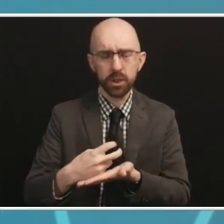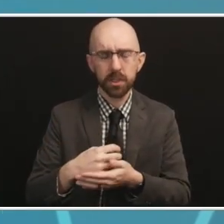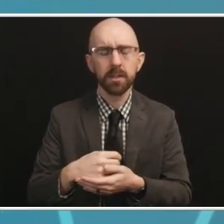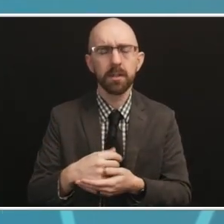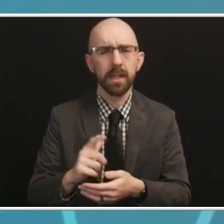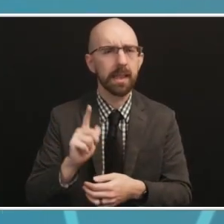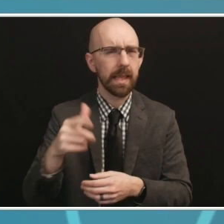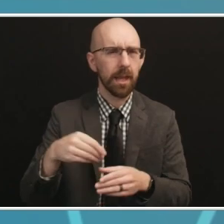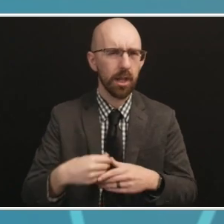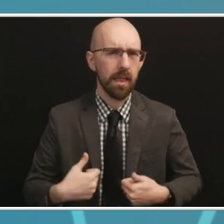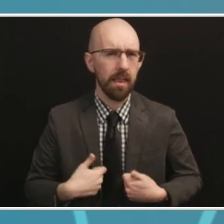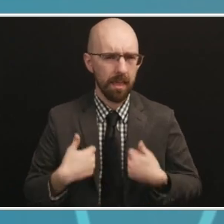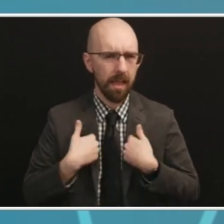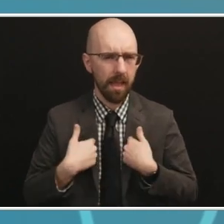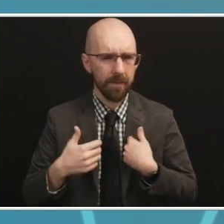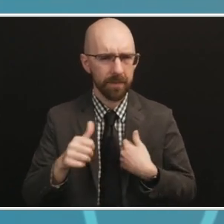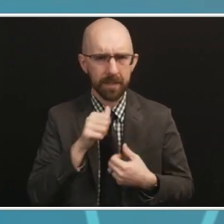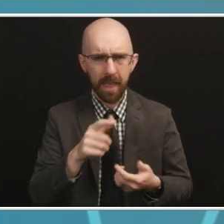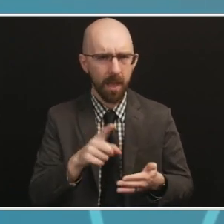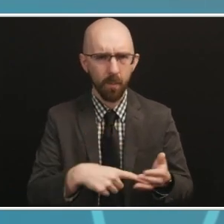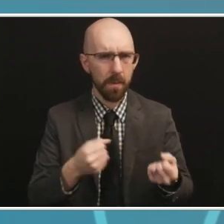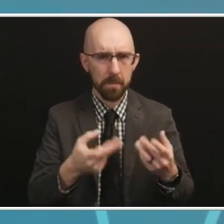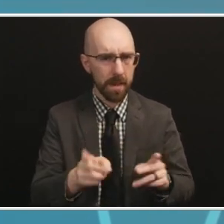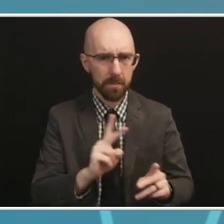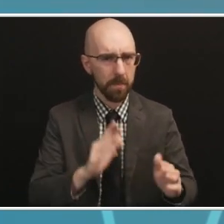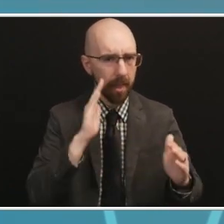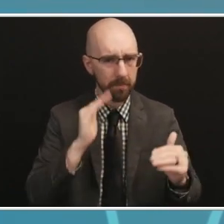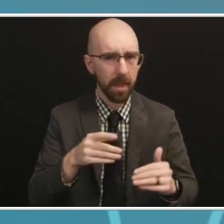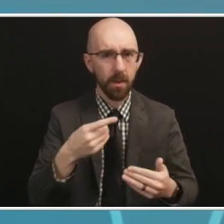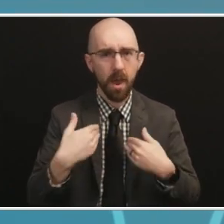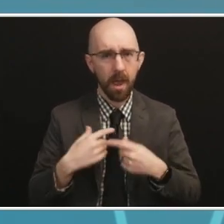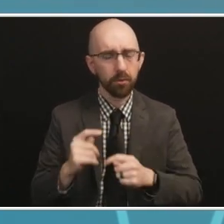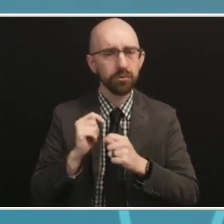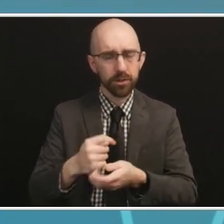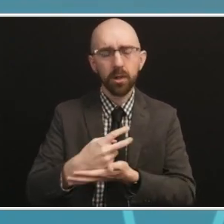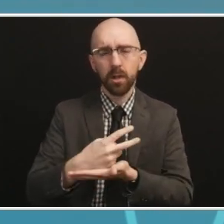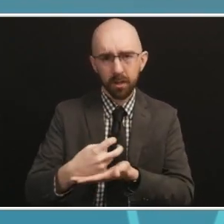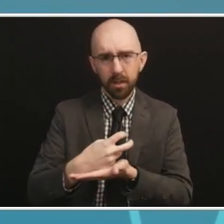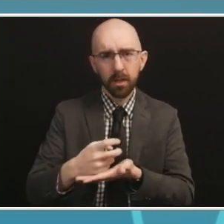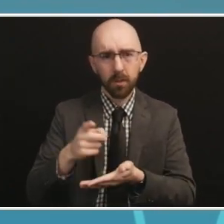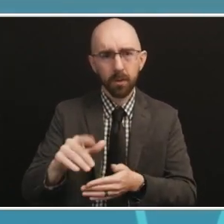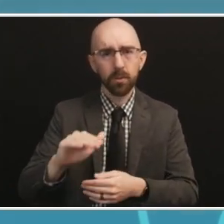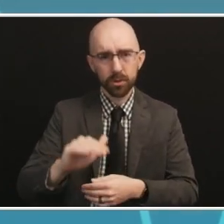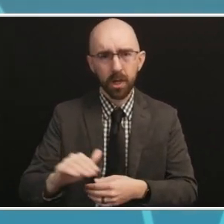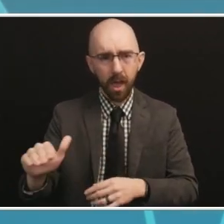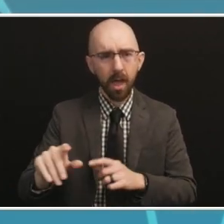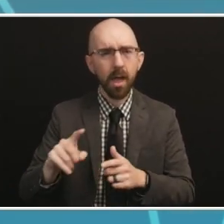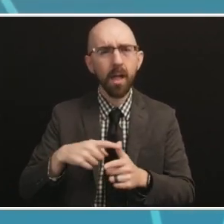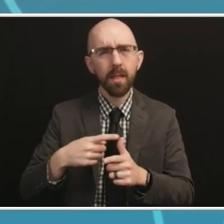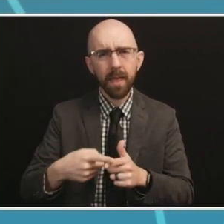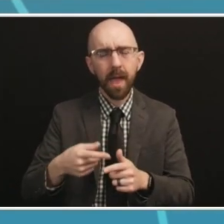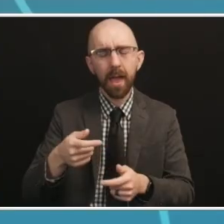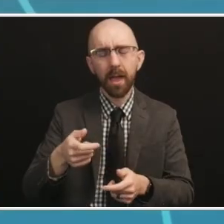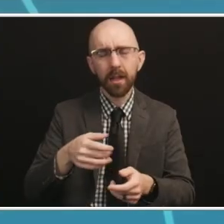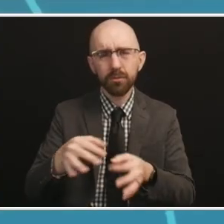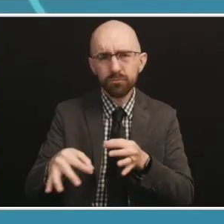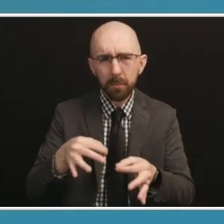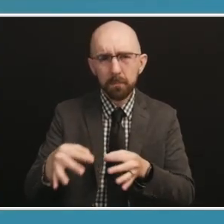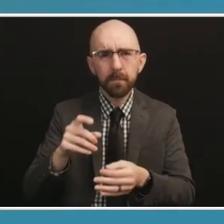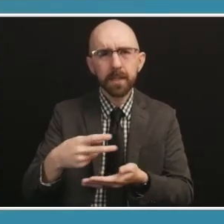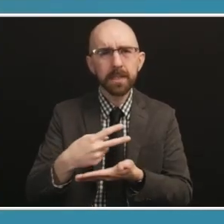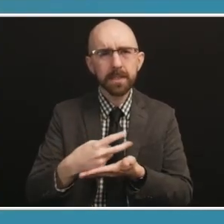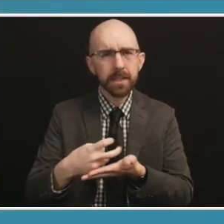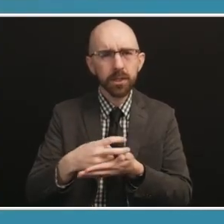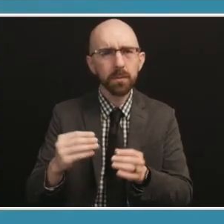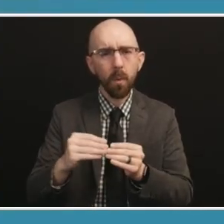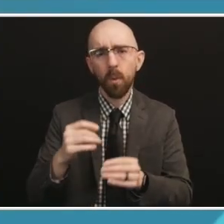life is not what many people would expect. You did have the traditional seizures when you were a child, but then you described the seizures you had more